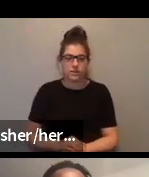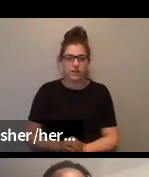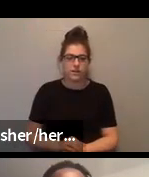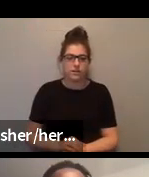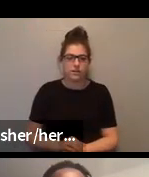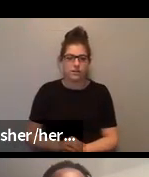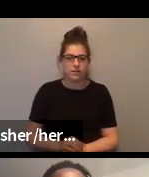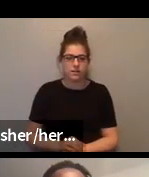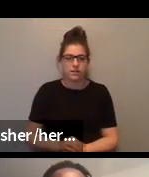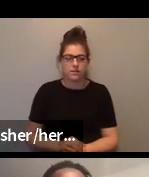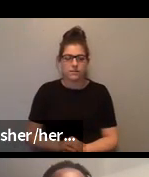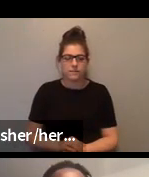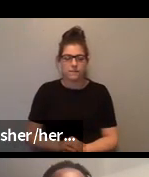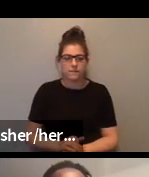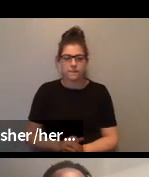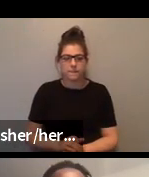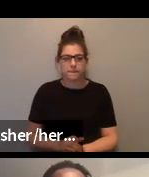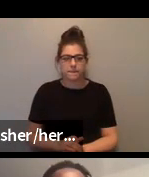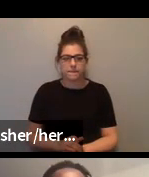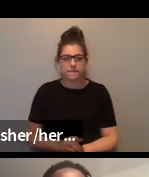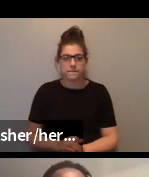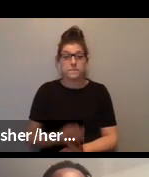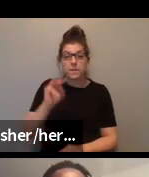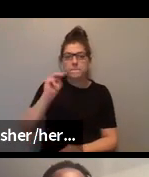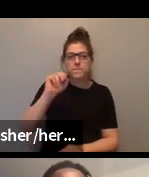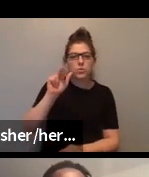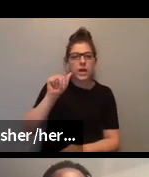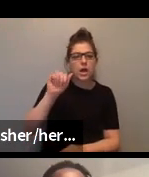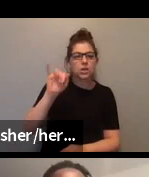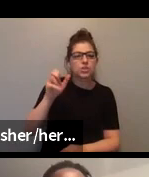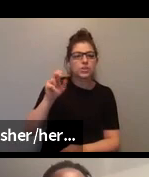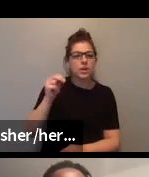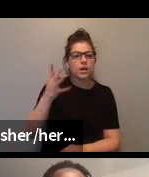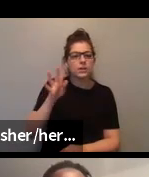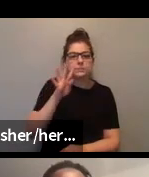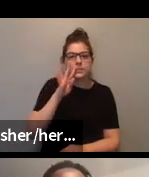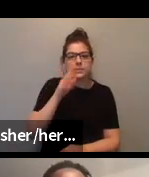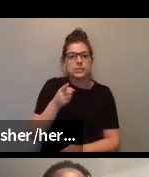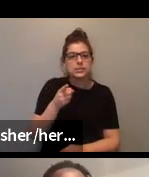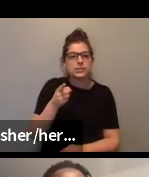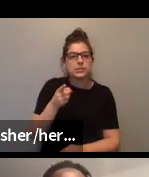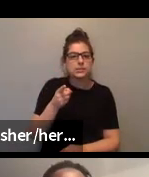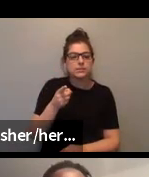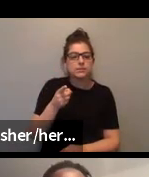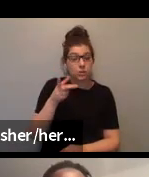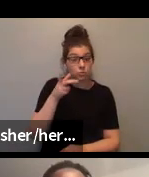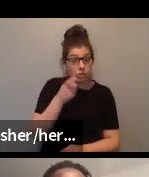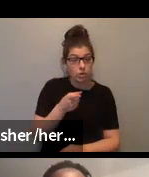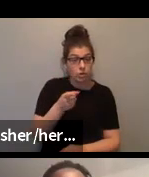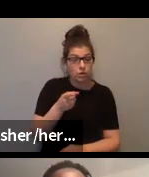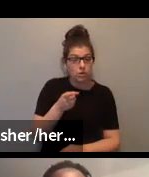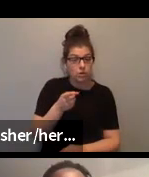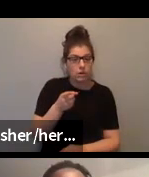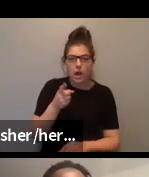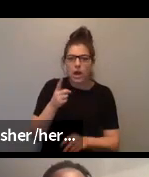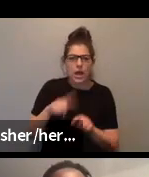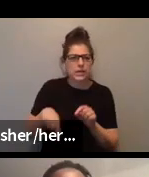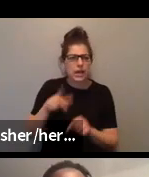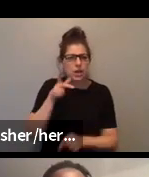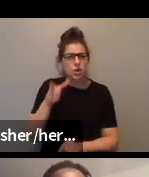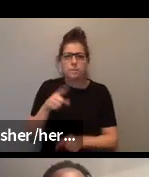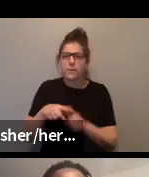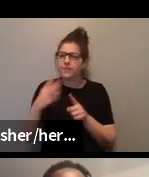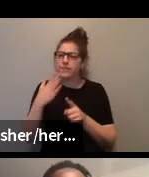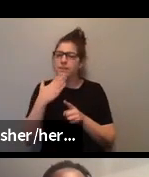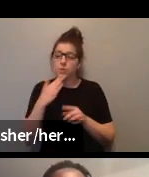Yeah. Hi. Maria, Jillian's been speaking. Hello. Can you not hear her? I cannot, but thank you. The important part is you can,